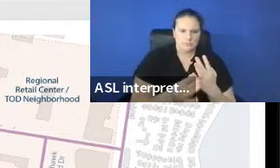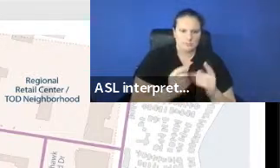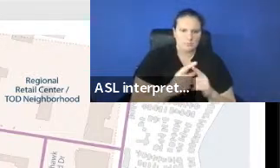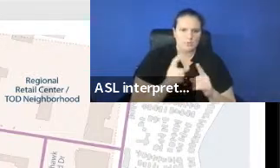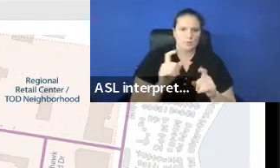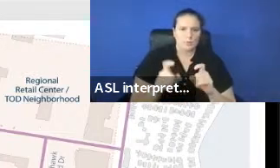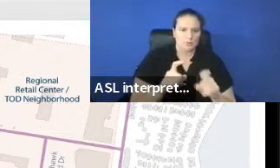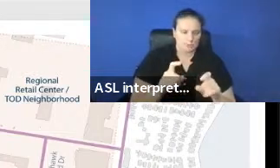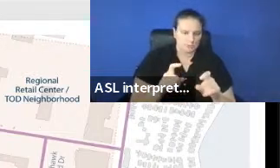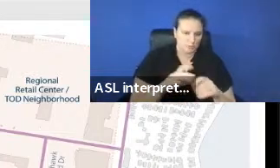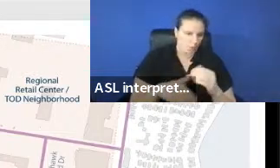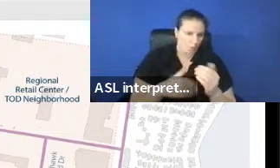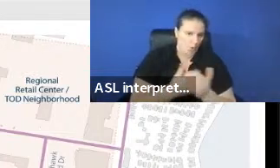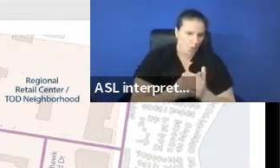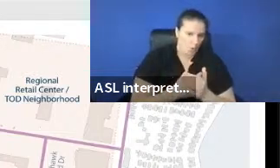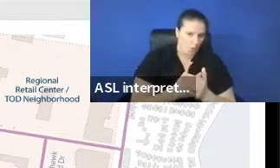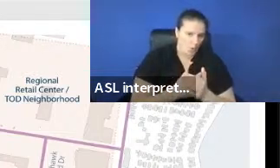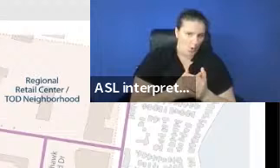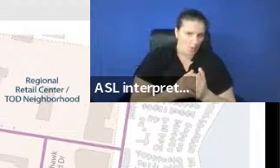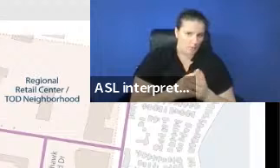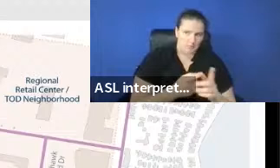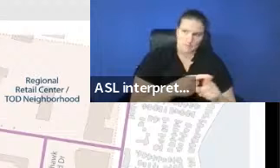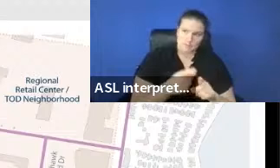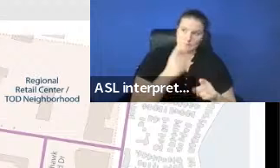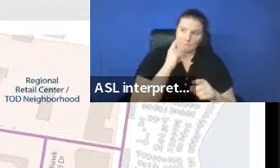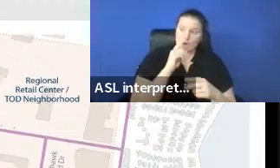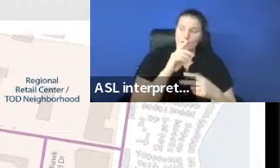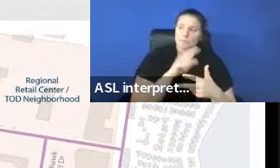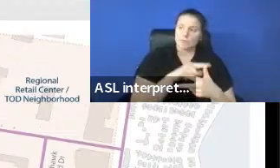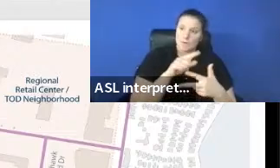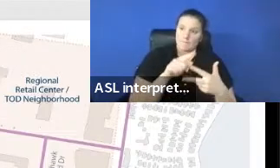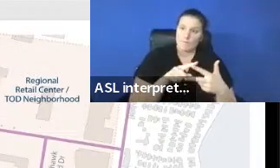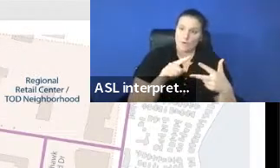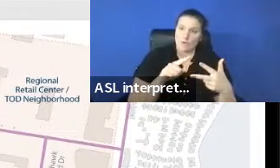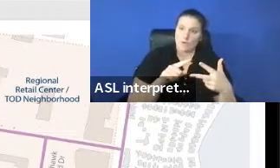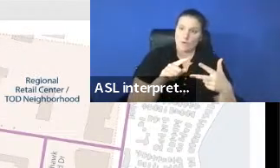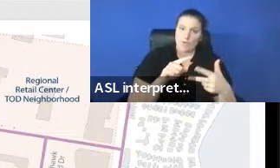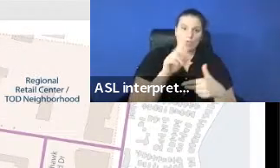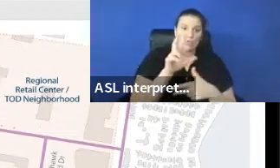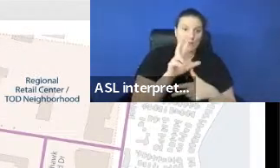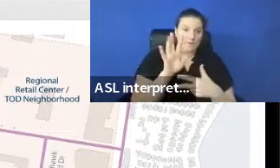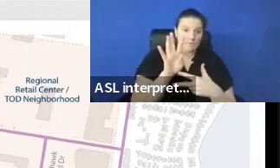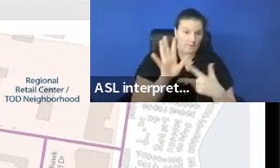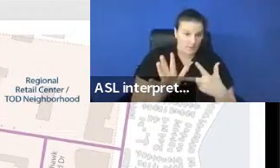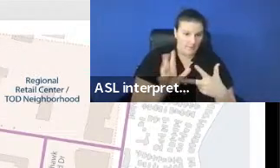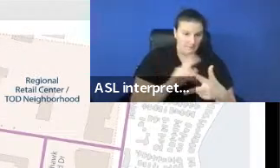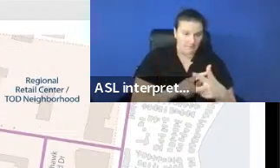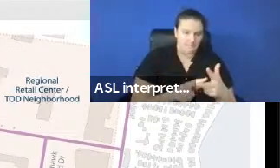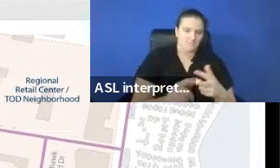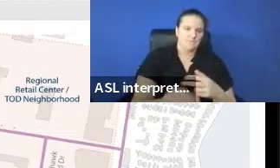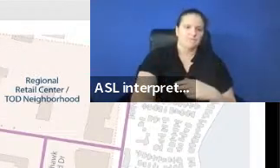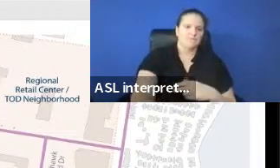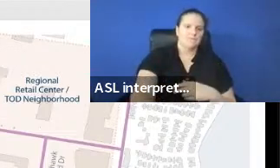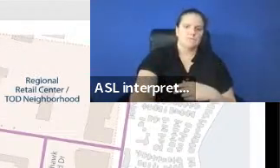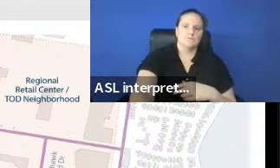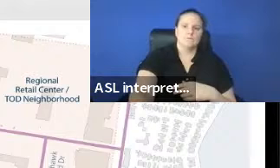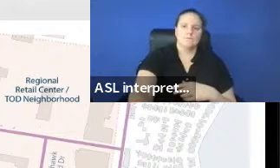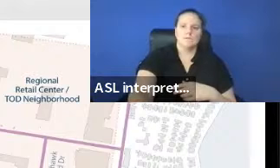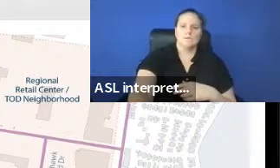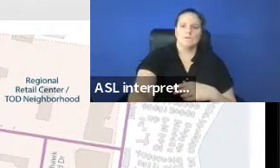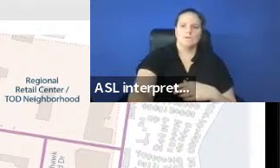question applies to all the options, but especially for option 3, 4, 5, is in the previous